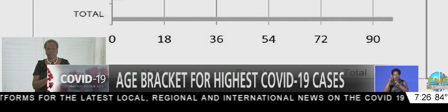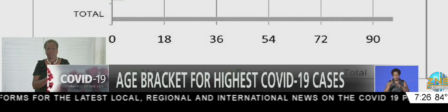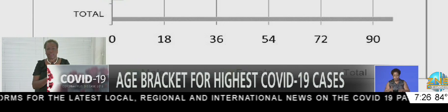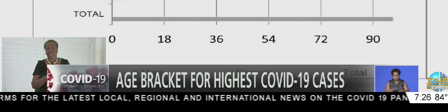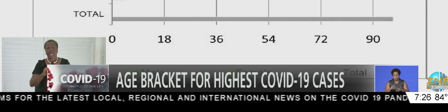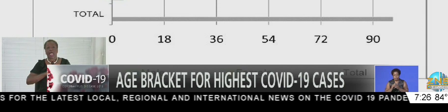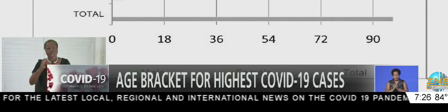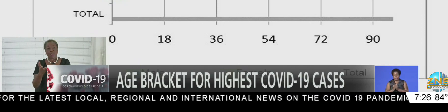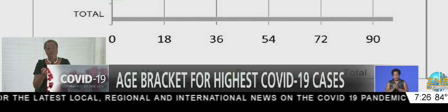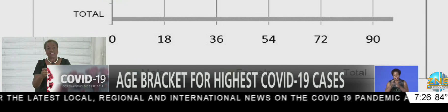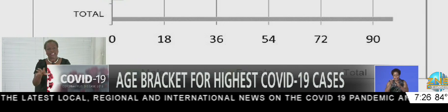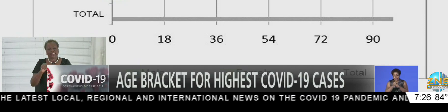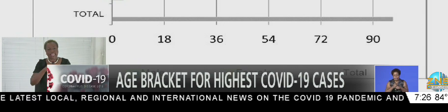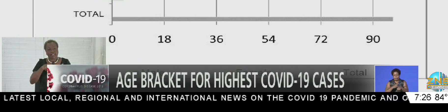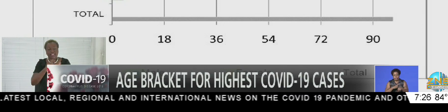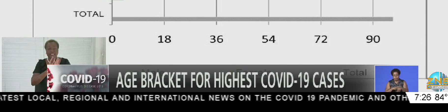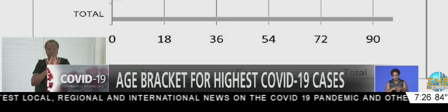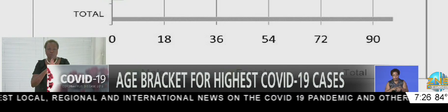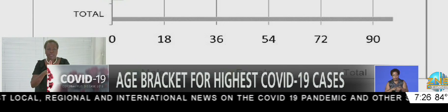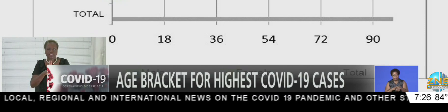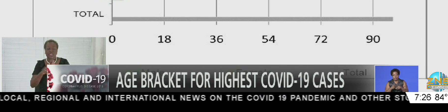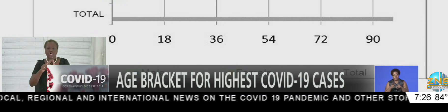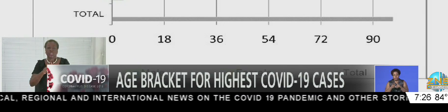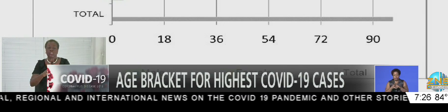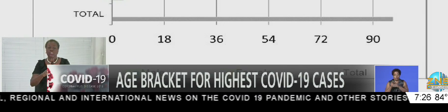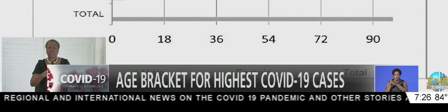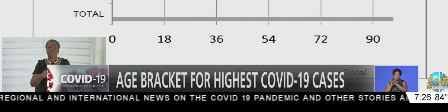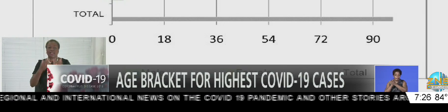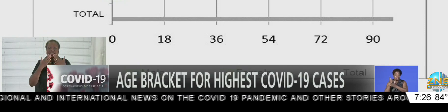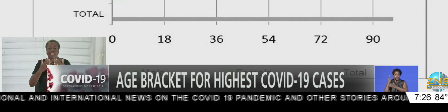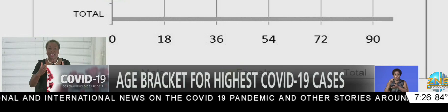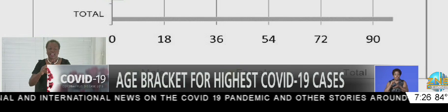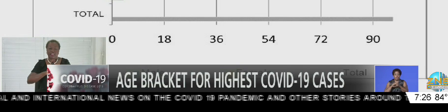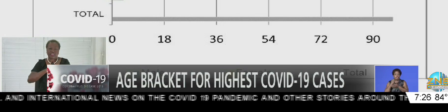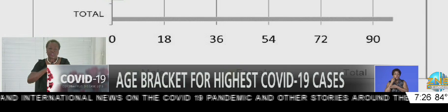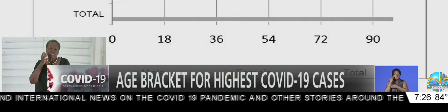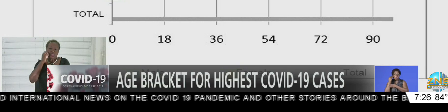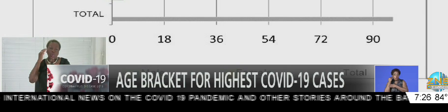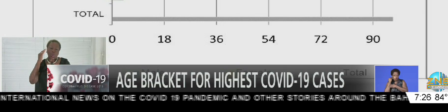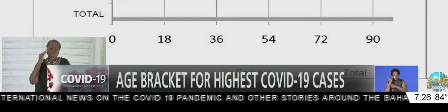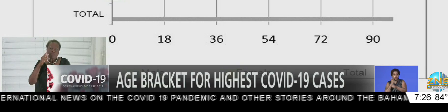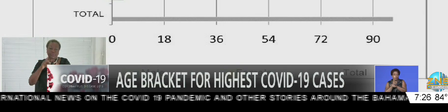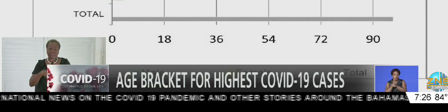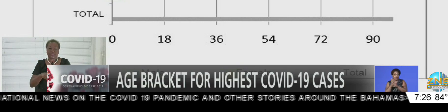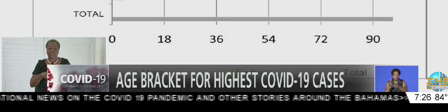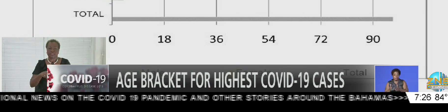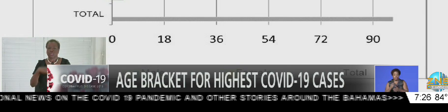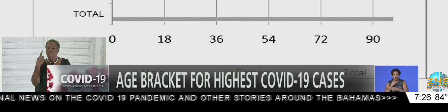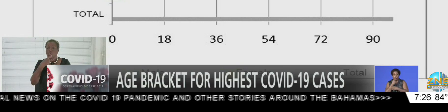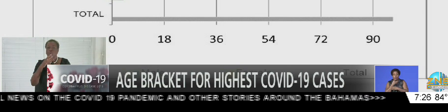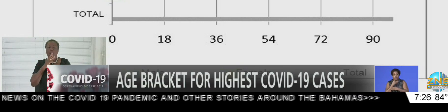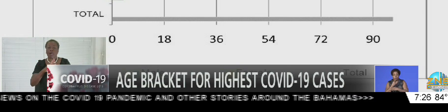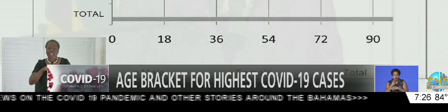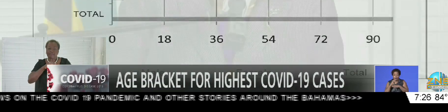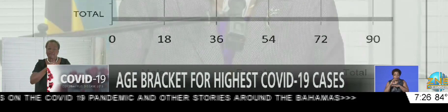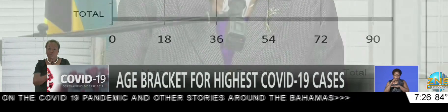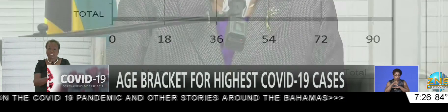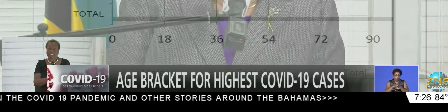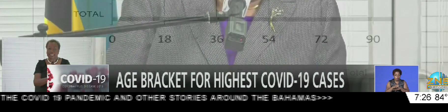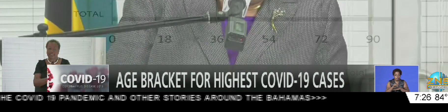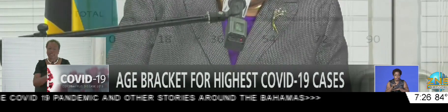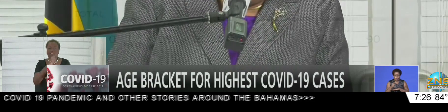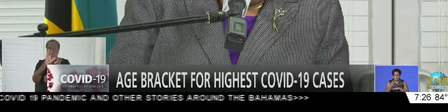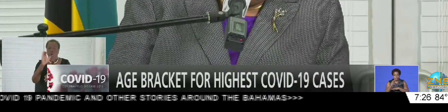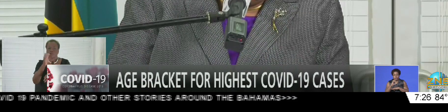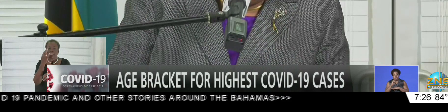I'd like to take this moment to commend the nursing home operators who are enforcing